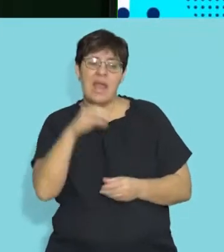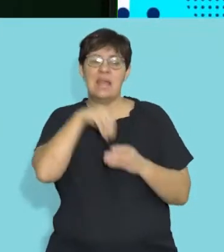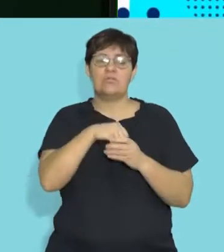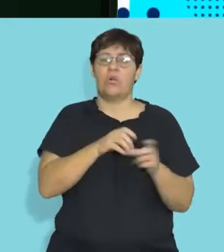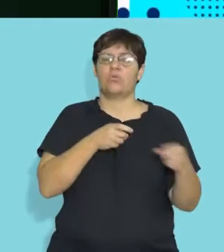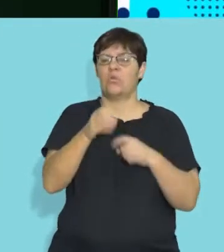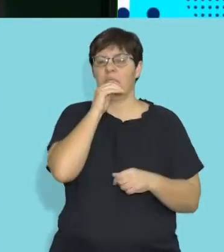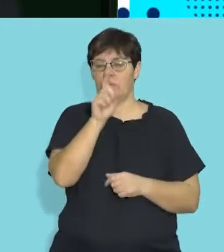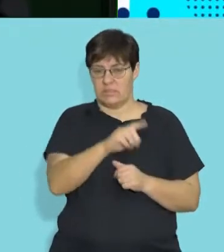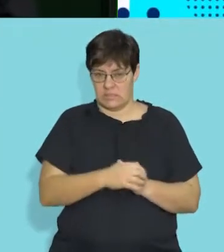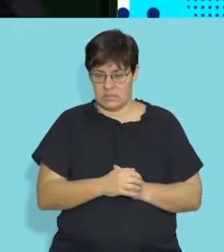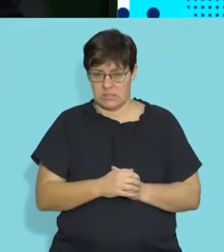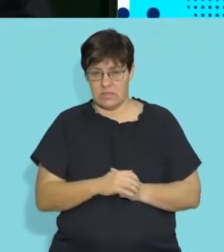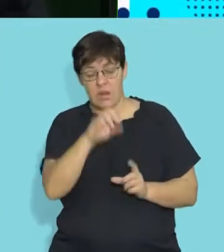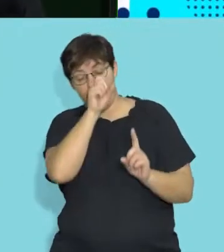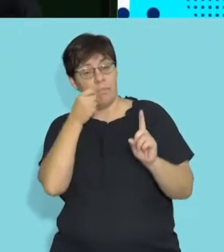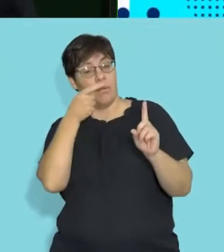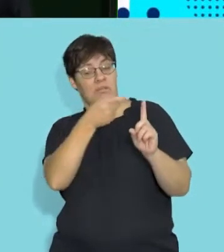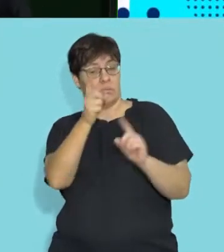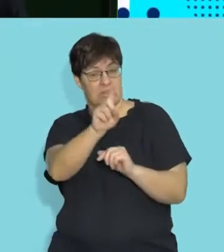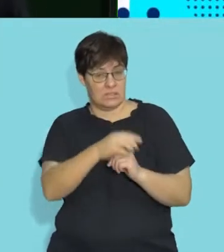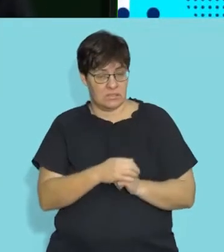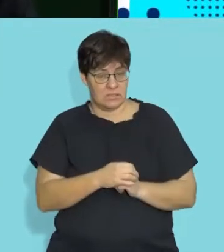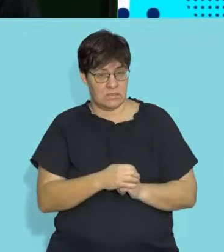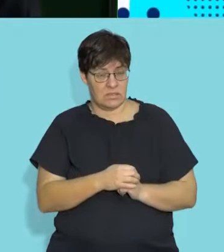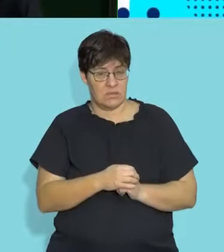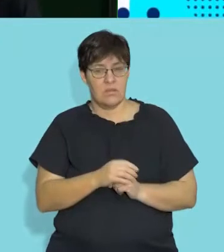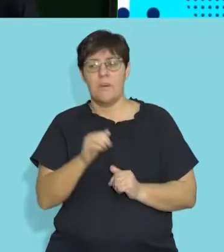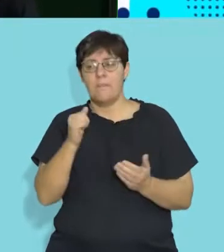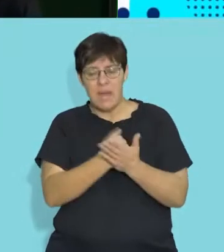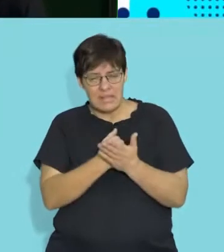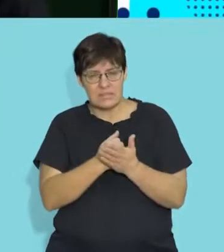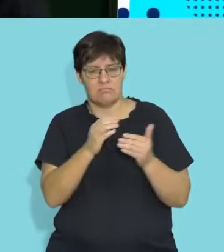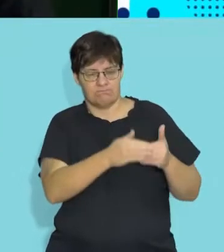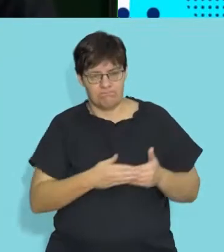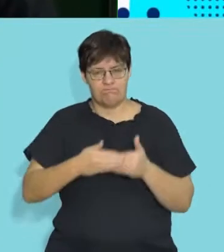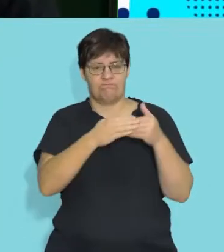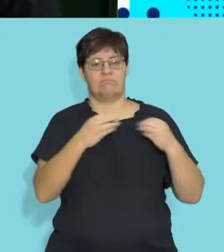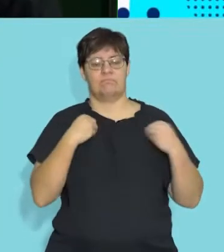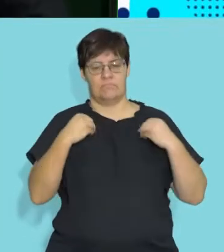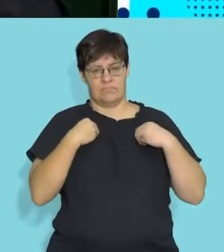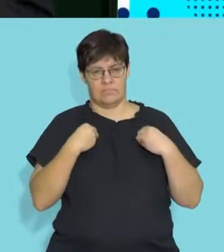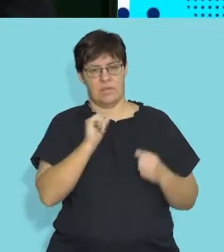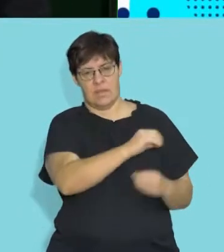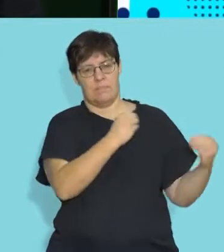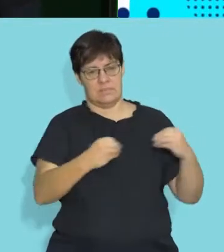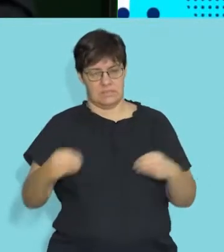the purpose of internal control is to safeguard the assets of a business. And clearly, our